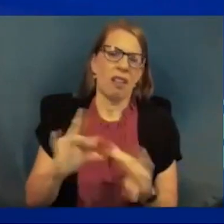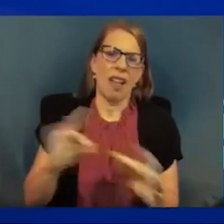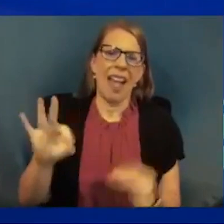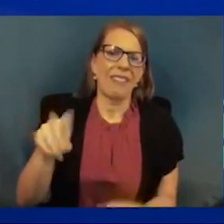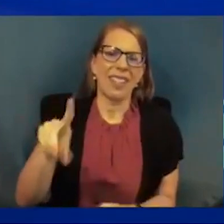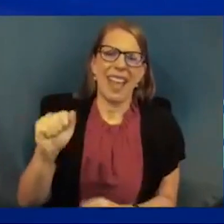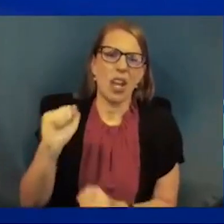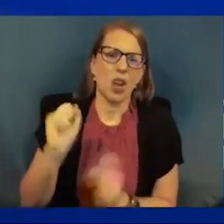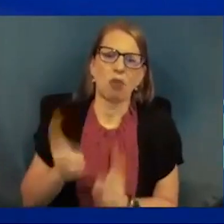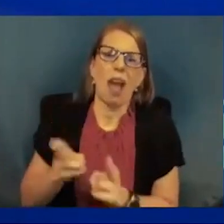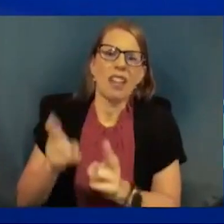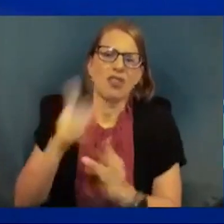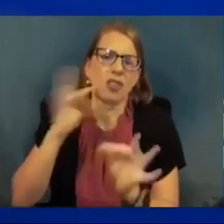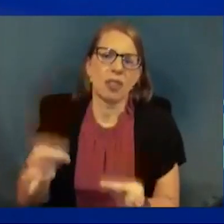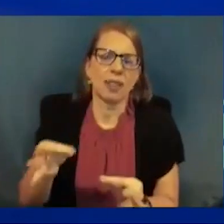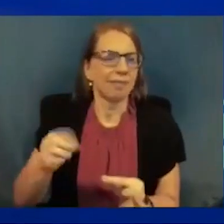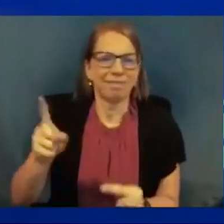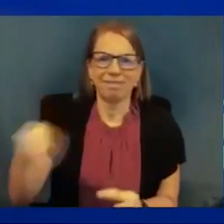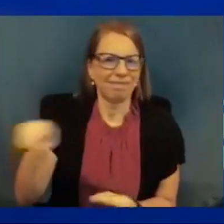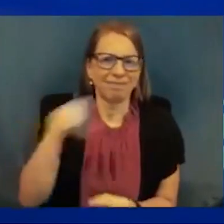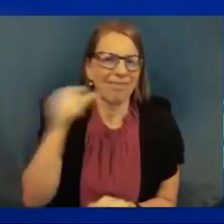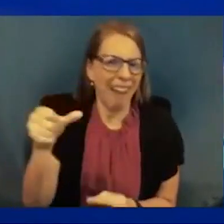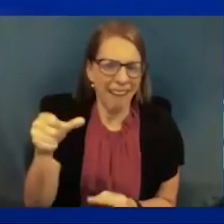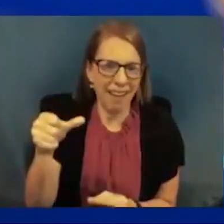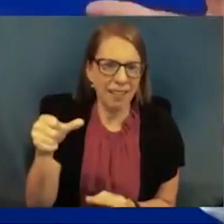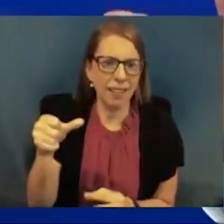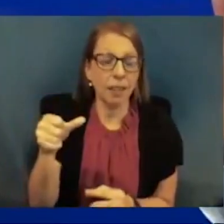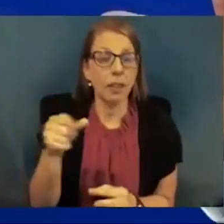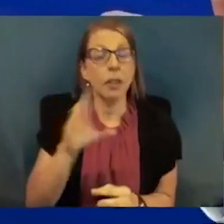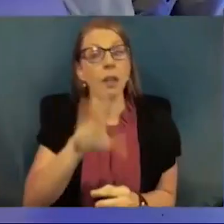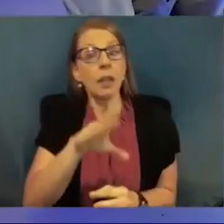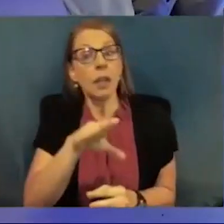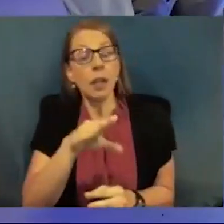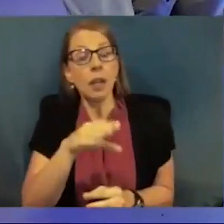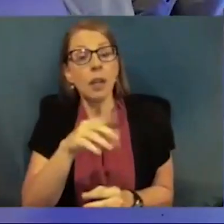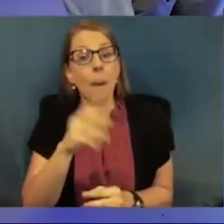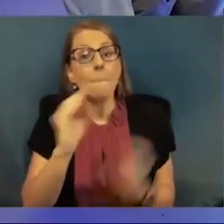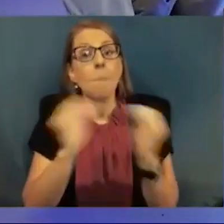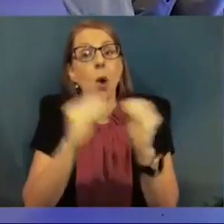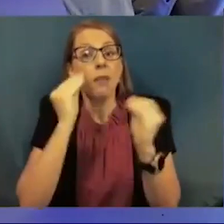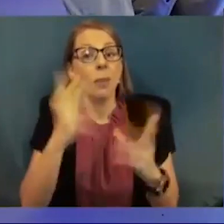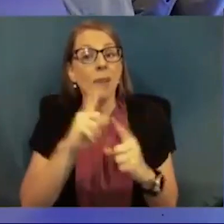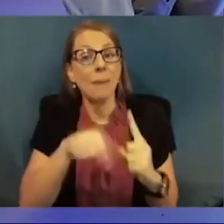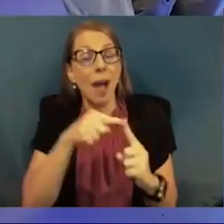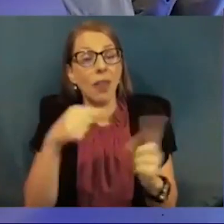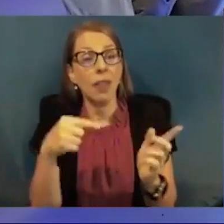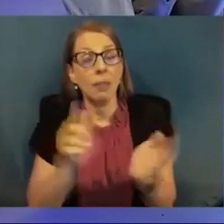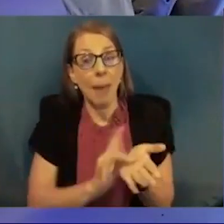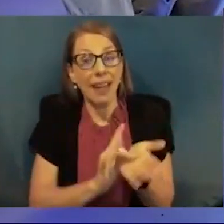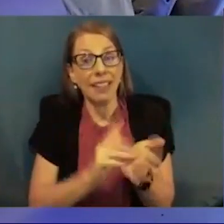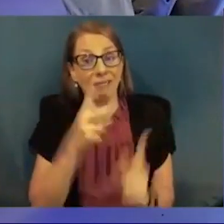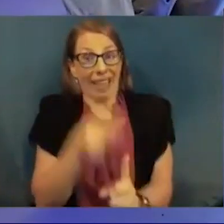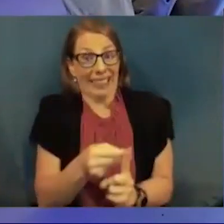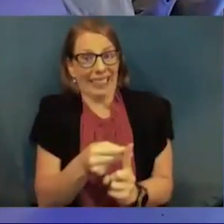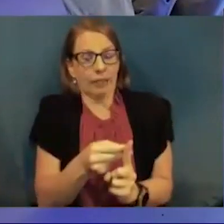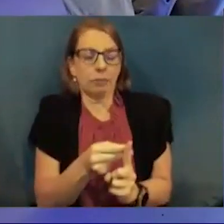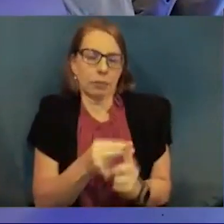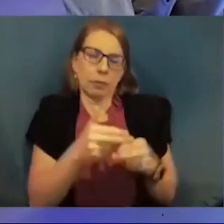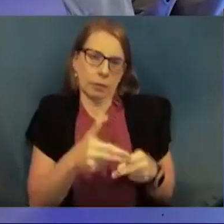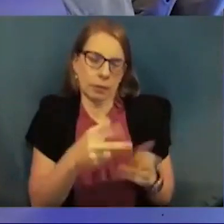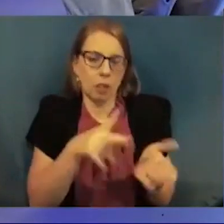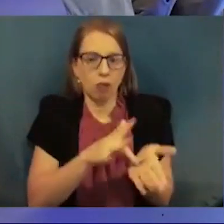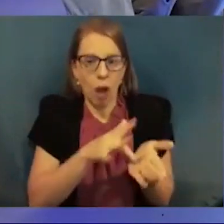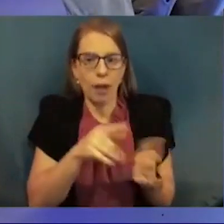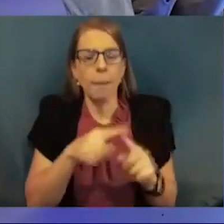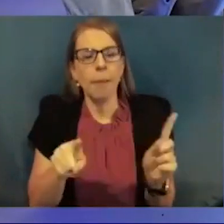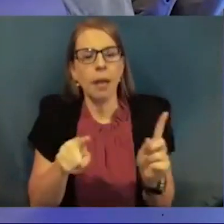they have not rushed it. And in fact, Hawkeye, there is more information about this drug, a vaccine, if we can call it a vaccine drug. There's more information about this than virtually